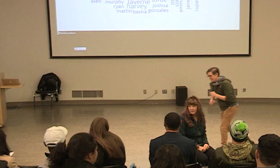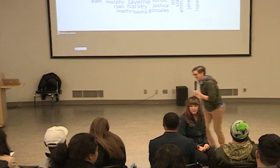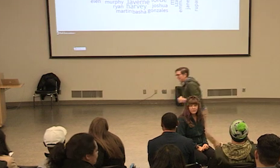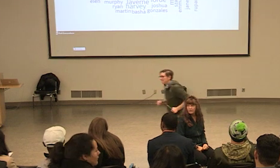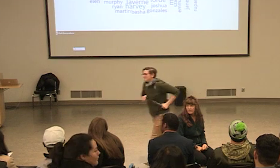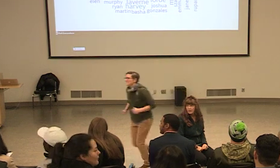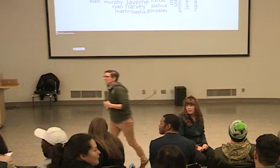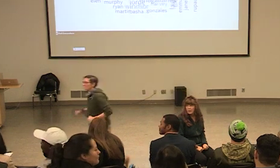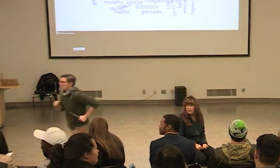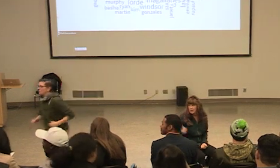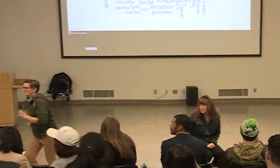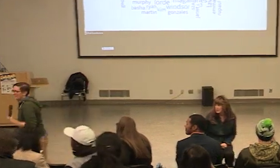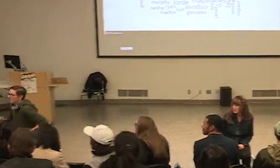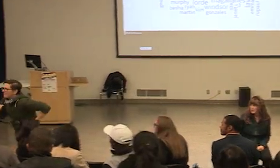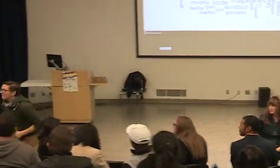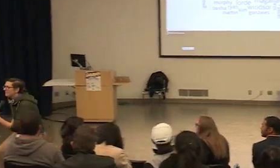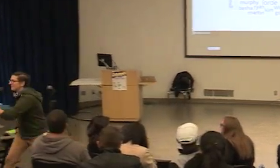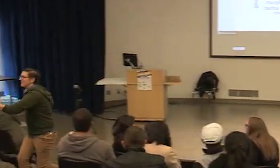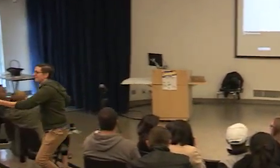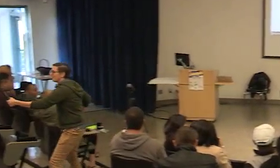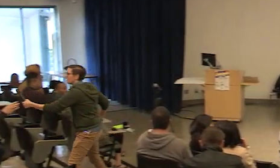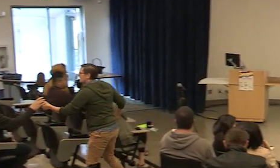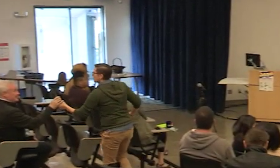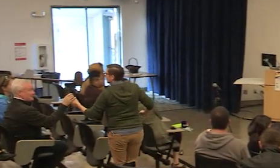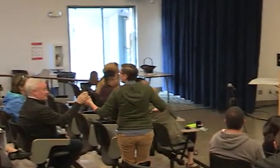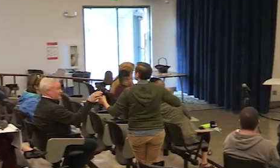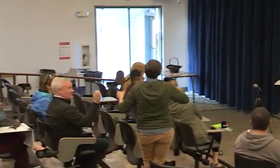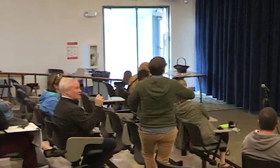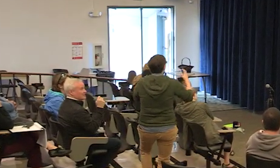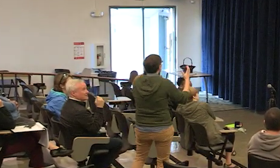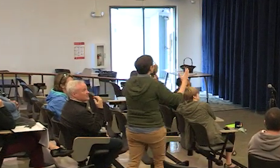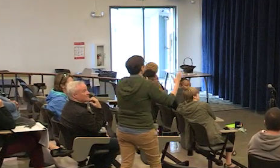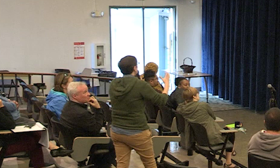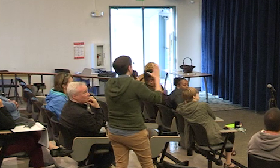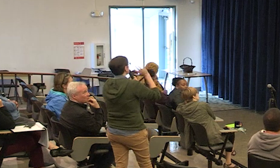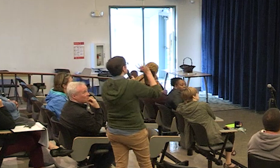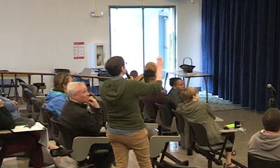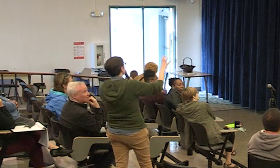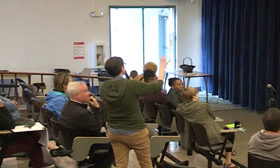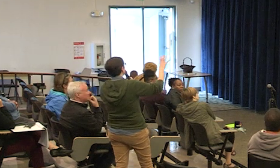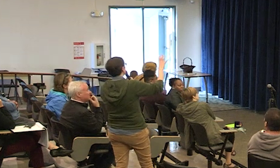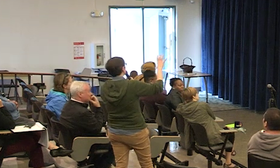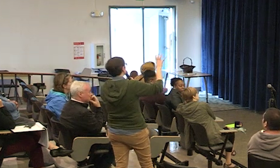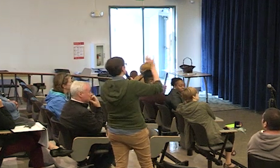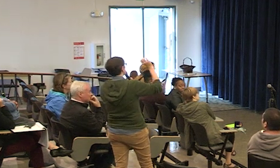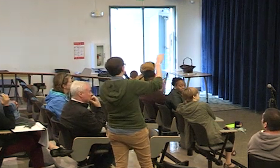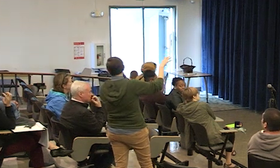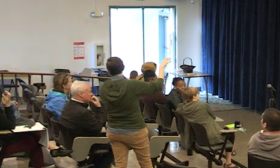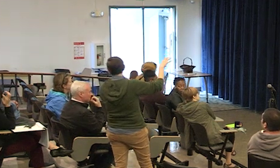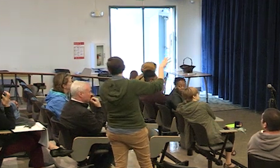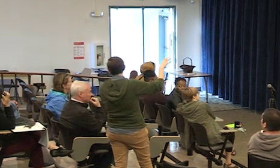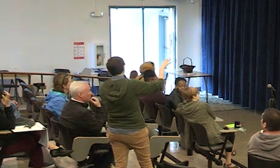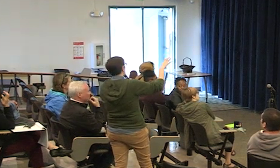Yeah. What do you want to hear first? It's like just why we said who we said. You can say if there's someone that you want to